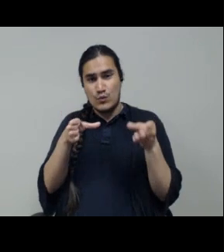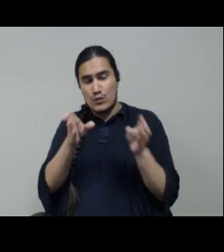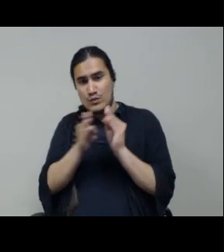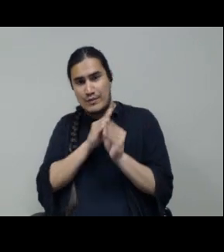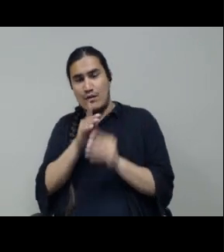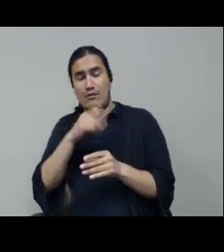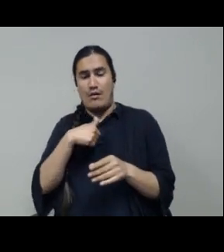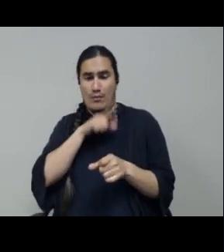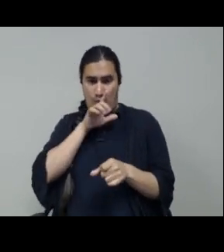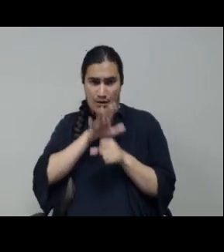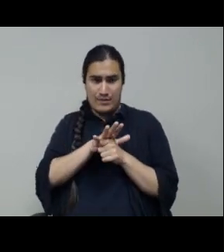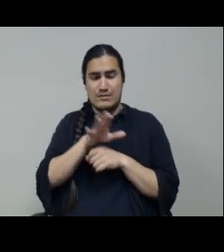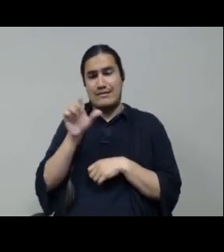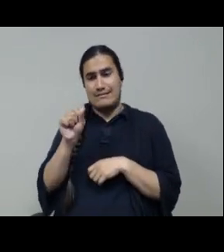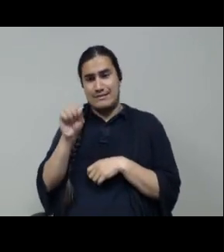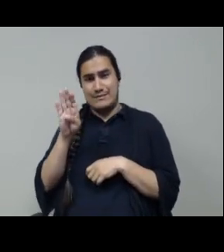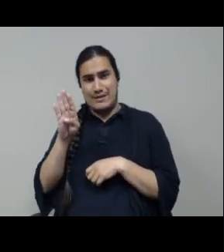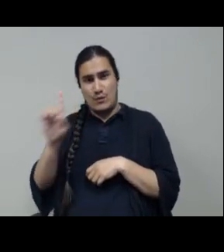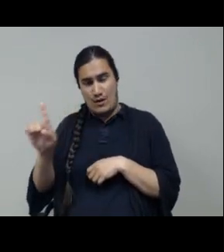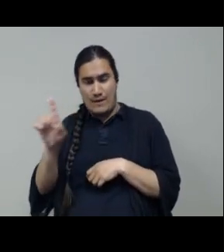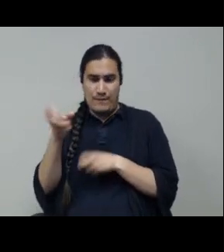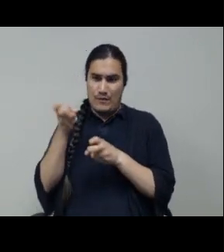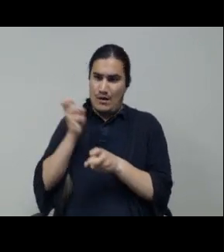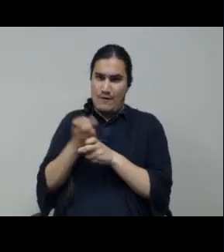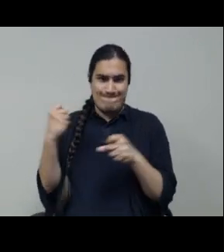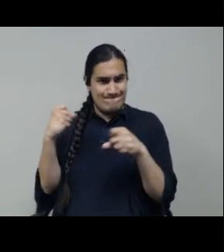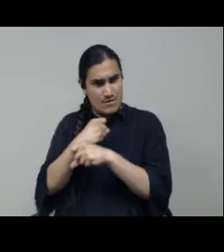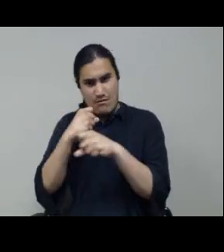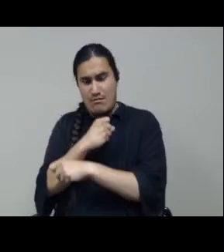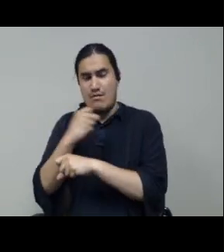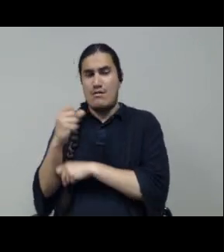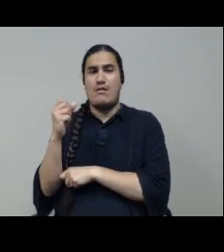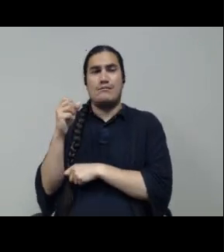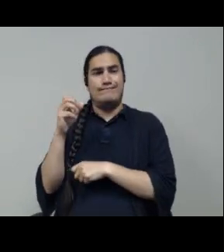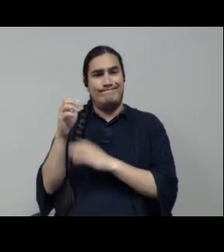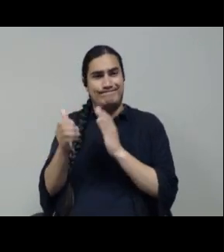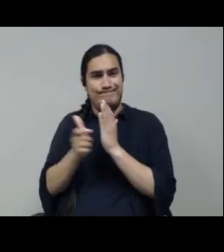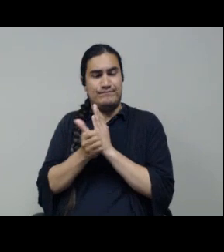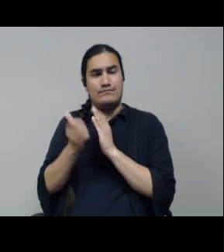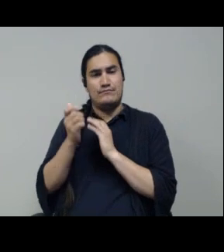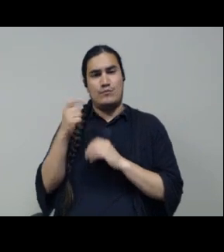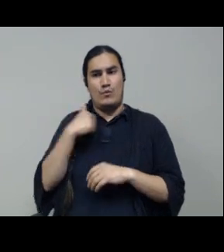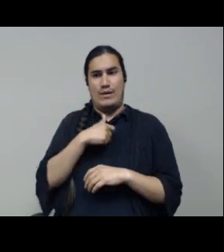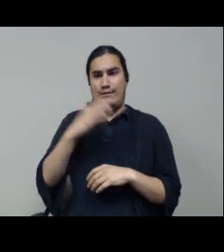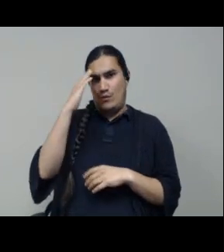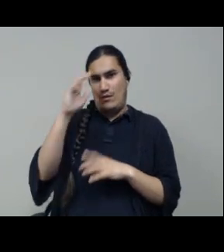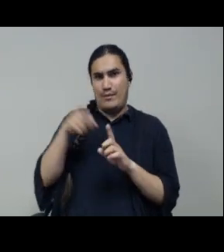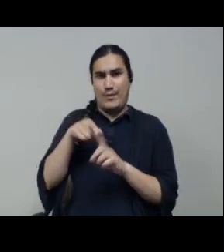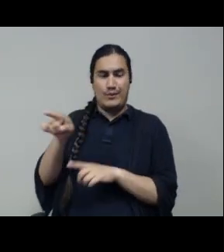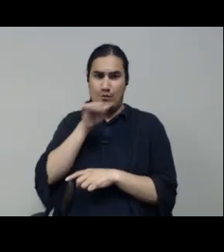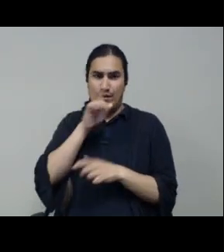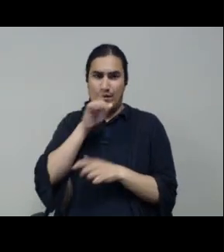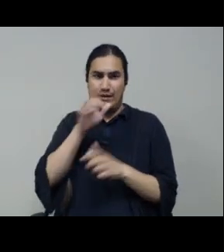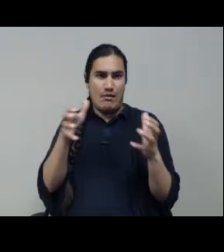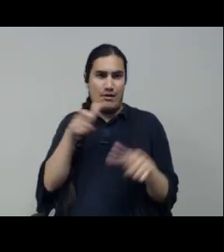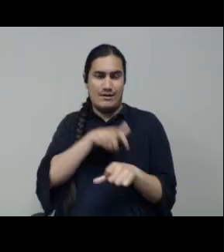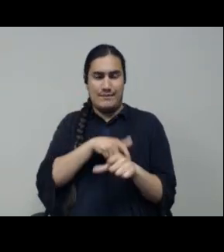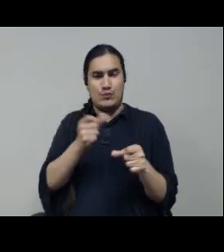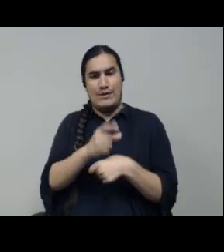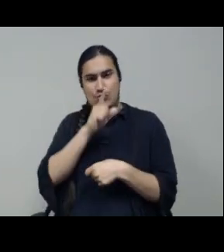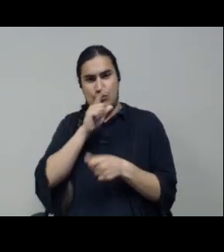our voters, but SB1, which was a hard fought initiative that I think all of us are very aware of, and it's been a lot of time working to make sure it was passed.